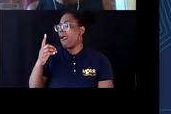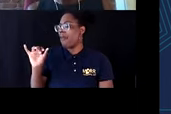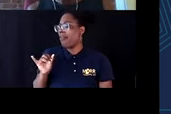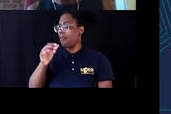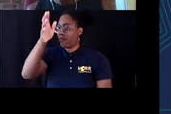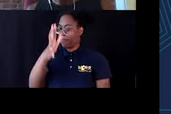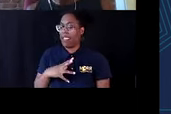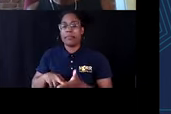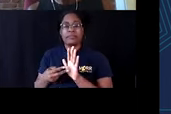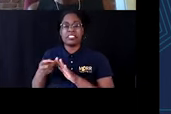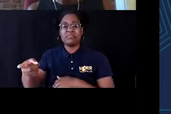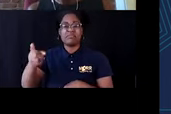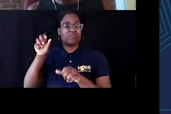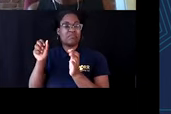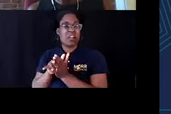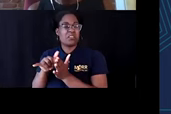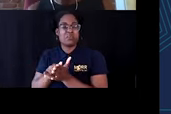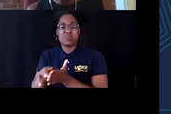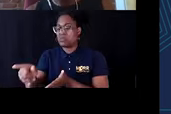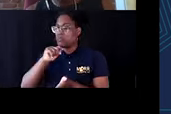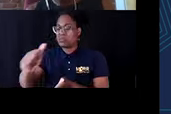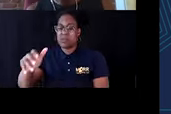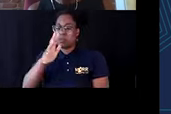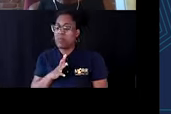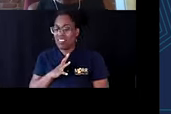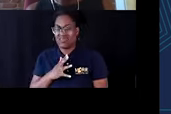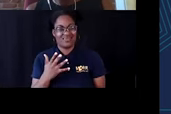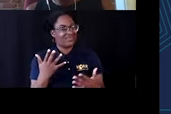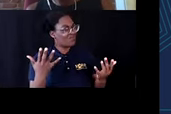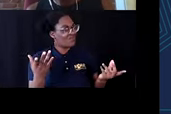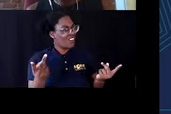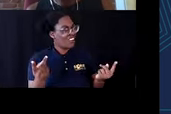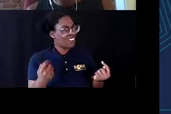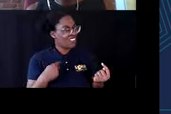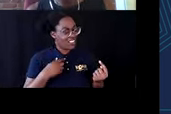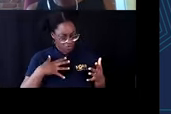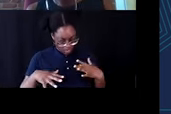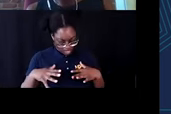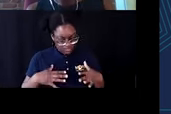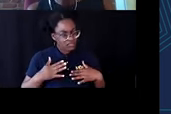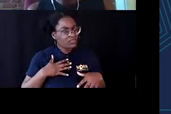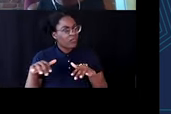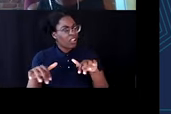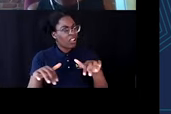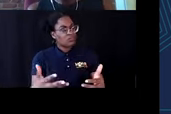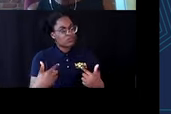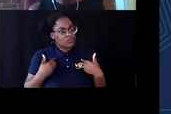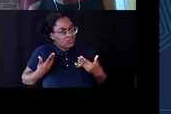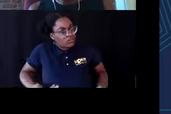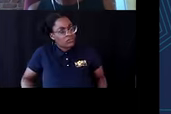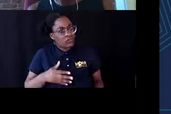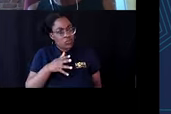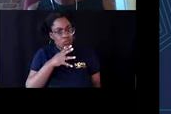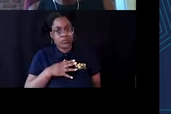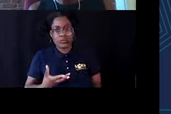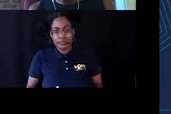has always been thought of as something that makes you subvert or fight against gender norms, especially for women and people